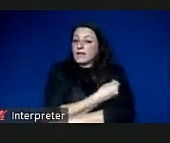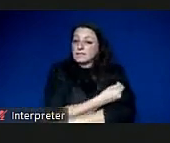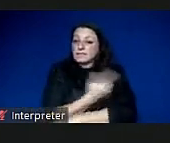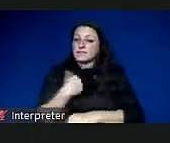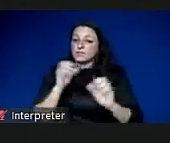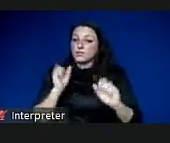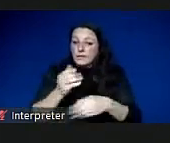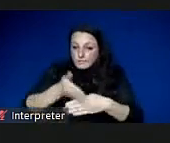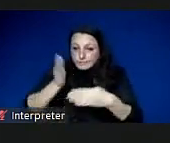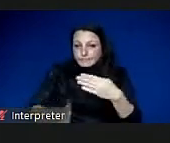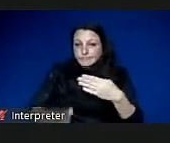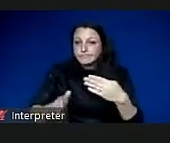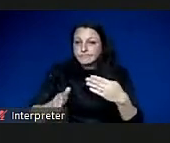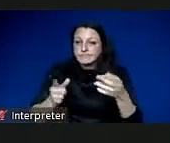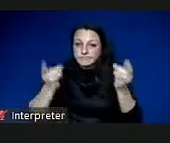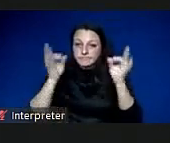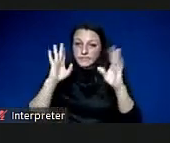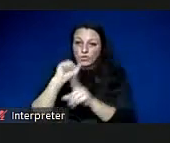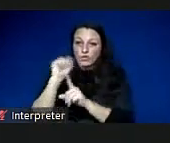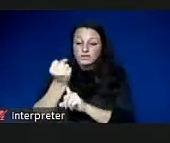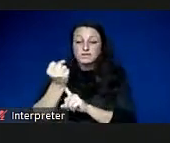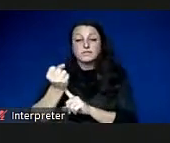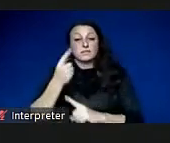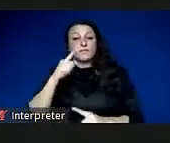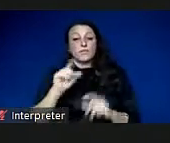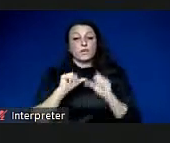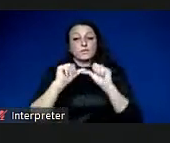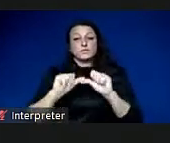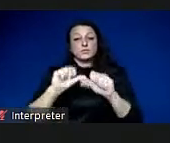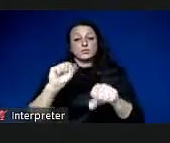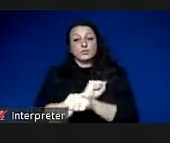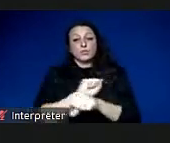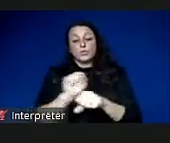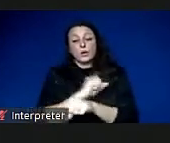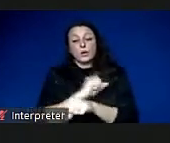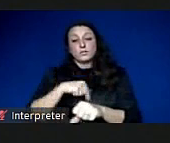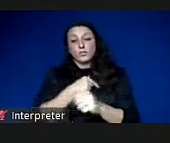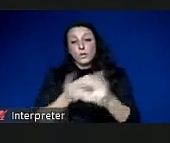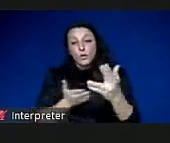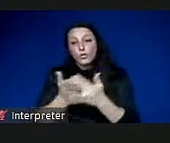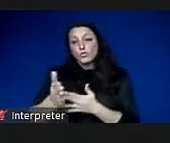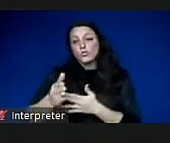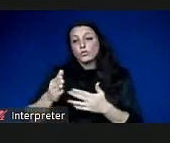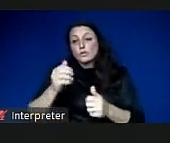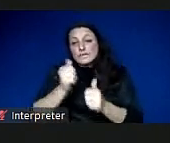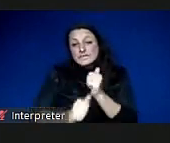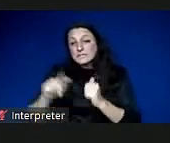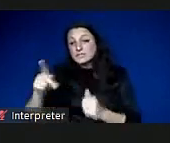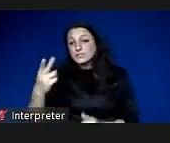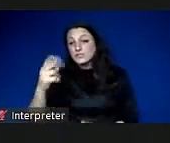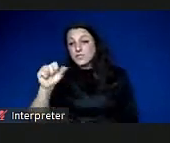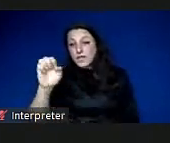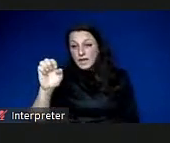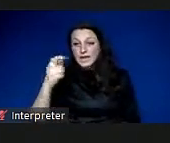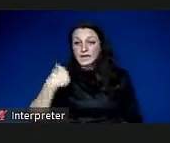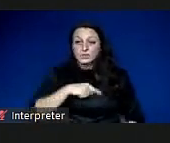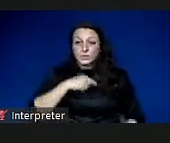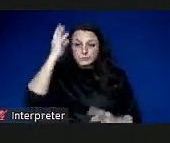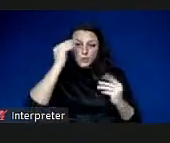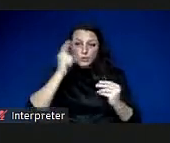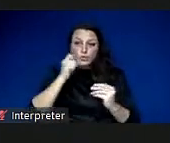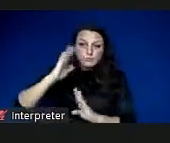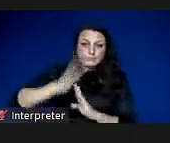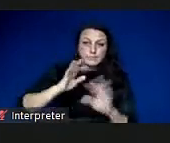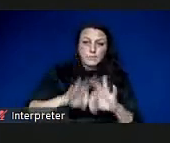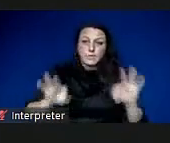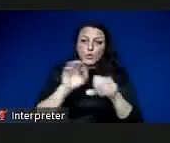crisis. As far as our continued work as we move through our phasing, when we look at our essential workers, we are going to be